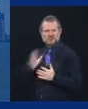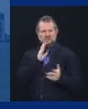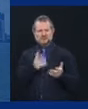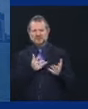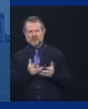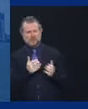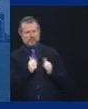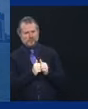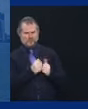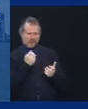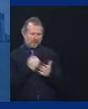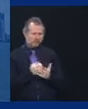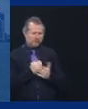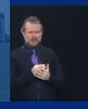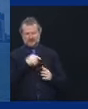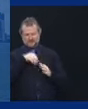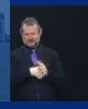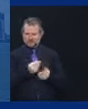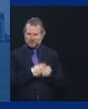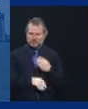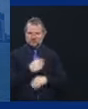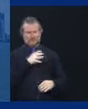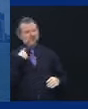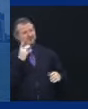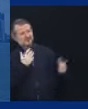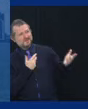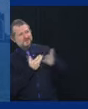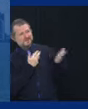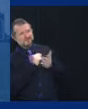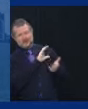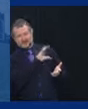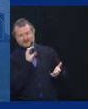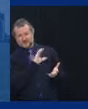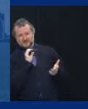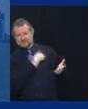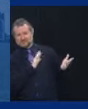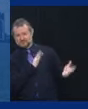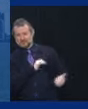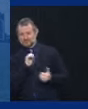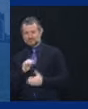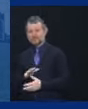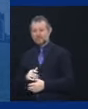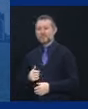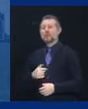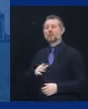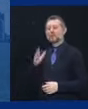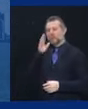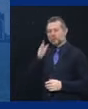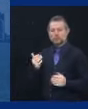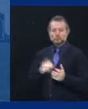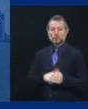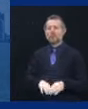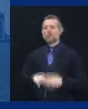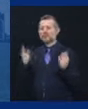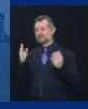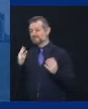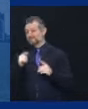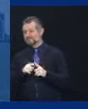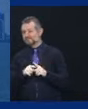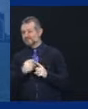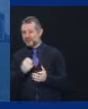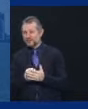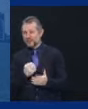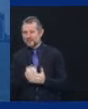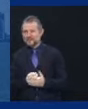us our fair share of state and local financing. We're going to reopen the economy, as we're now doing, safely and